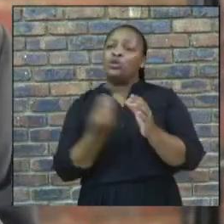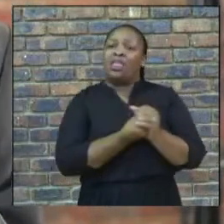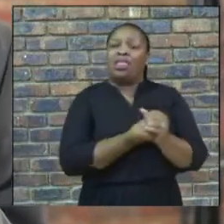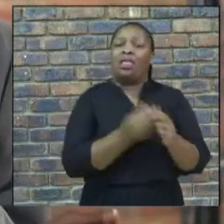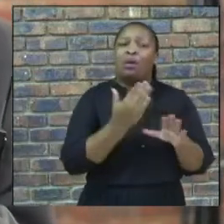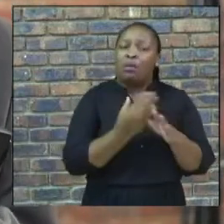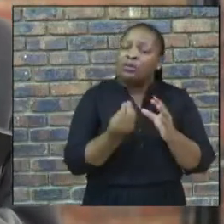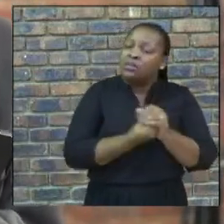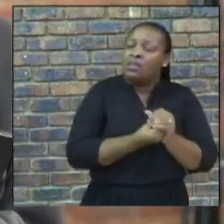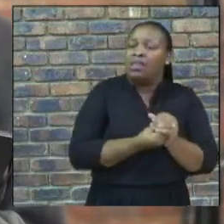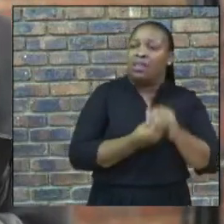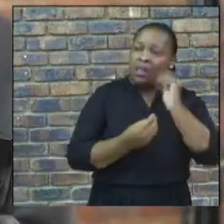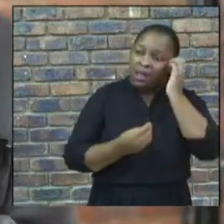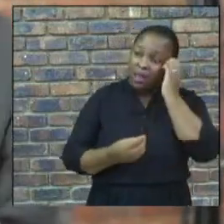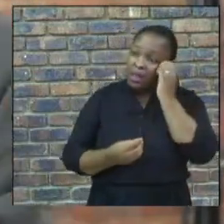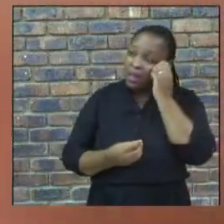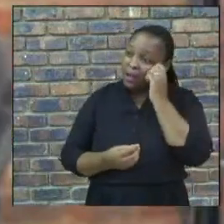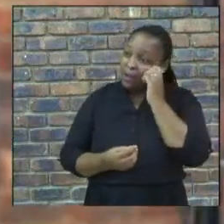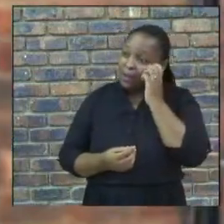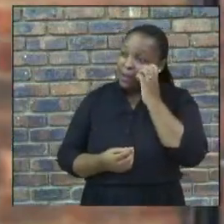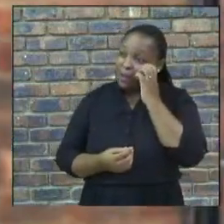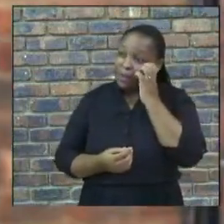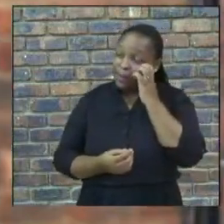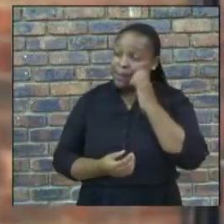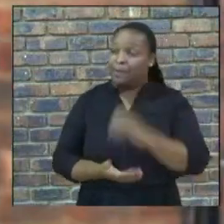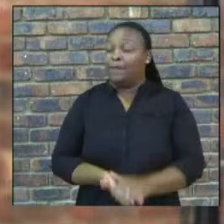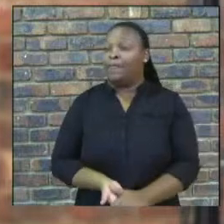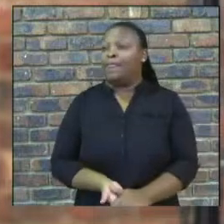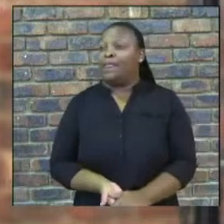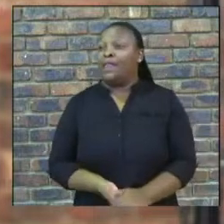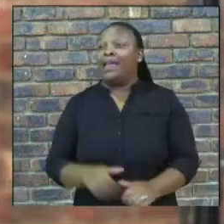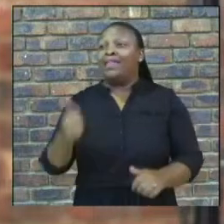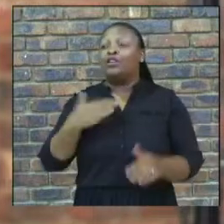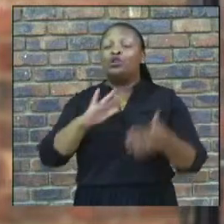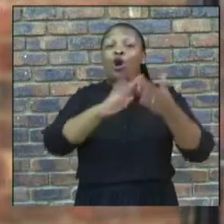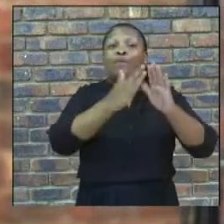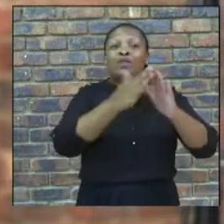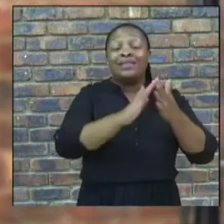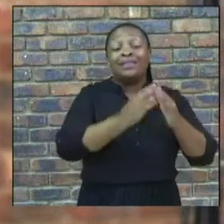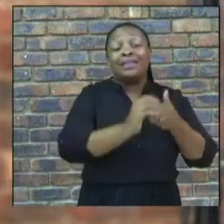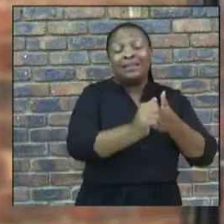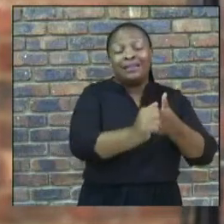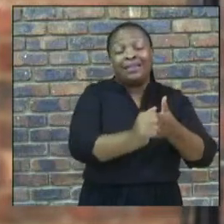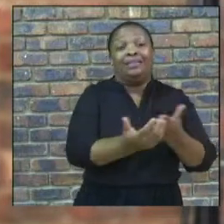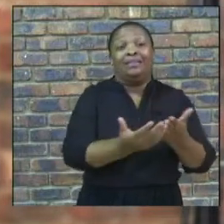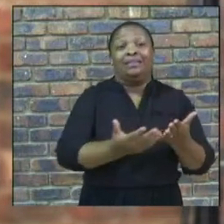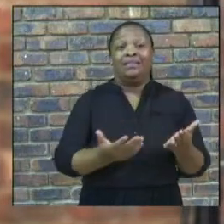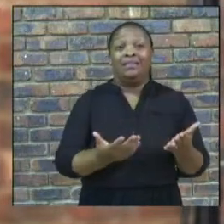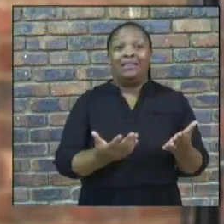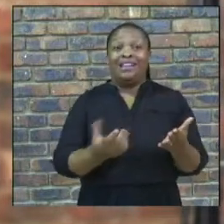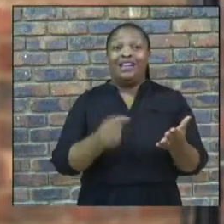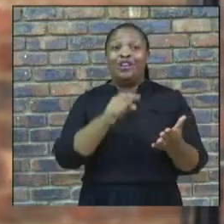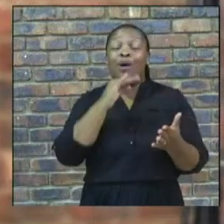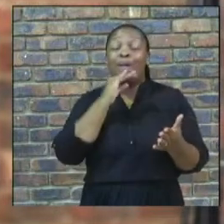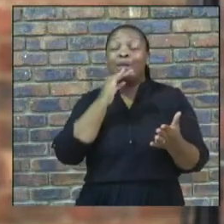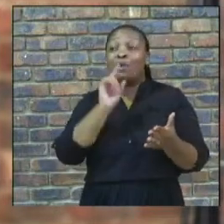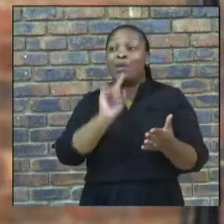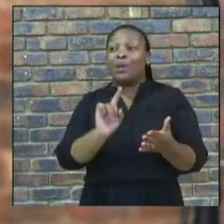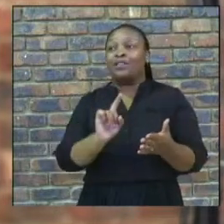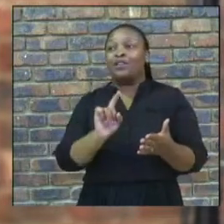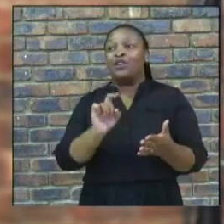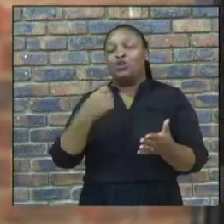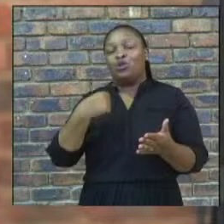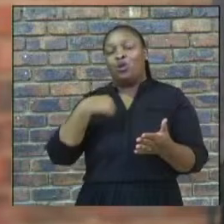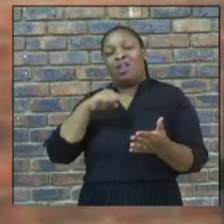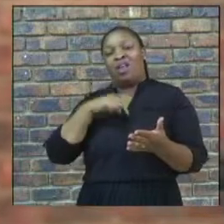preparation of such documents, there are no community leaders amongst you, it means you are